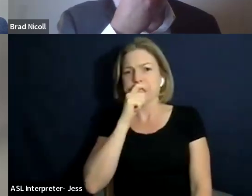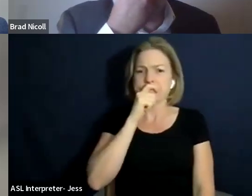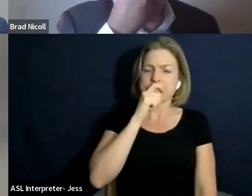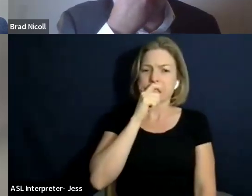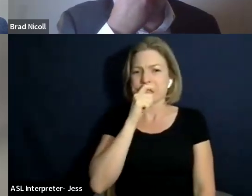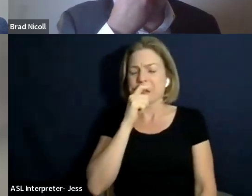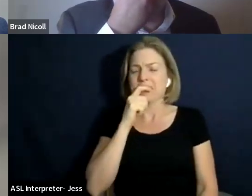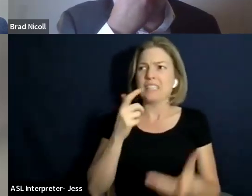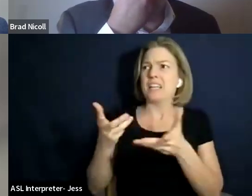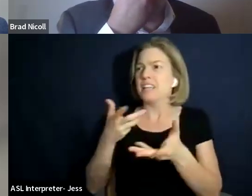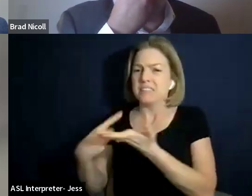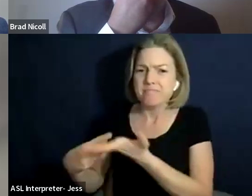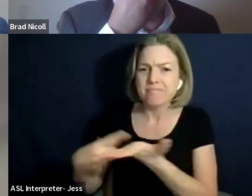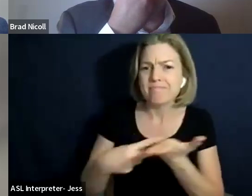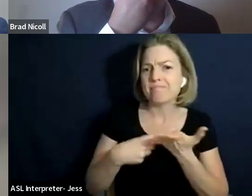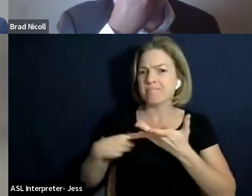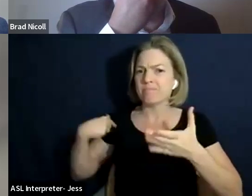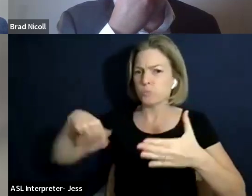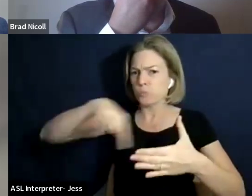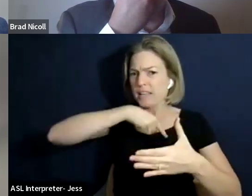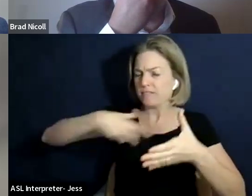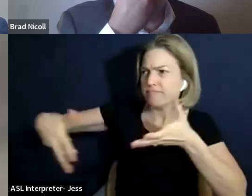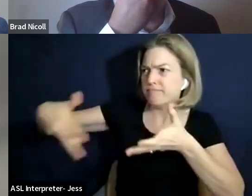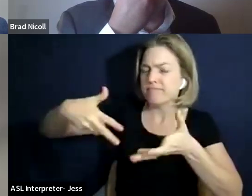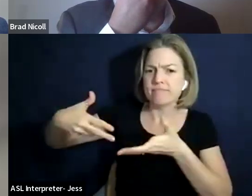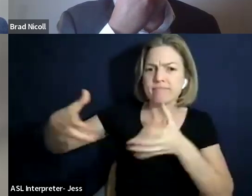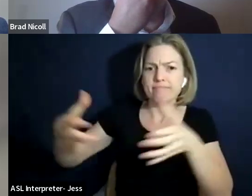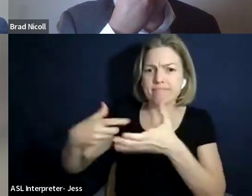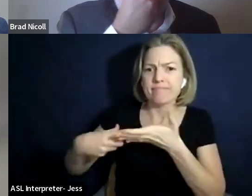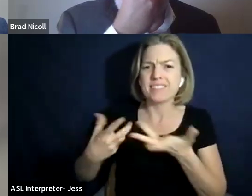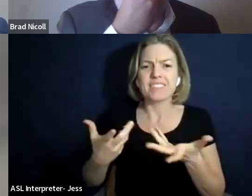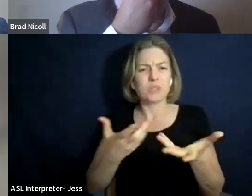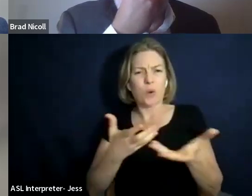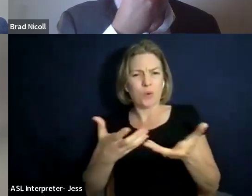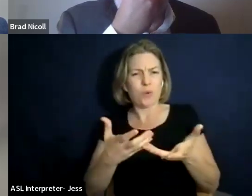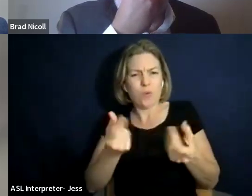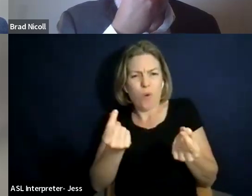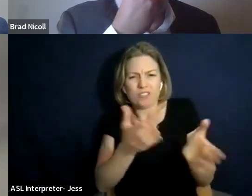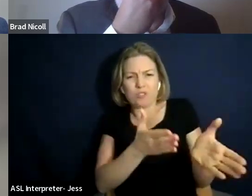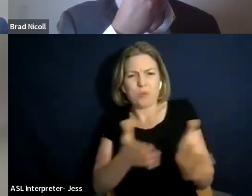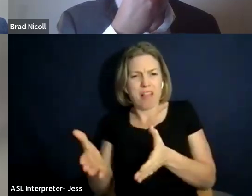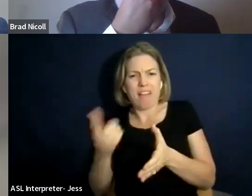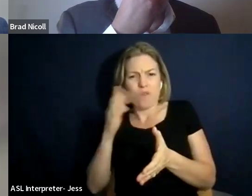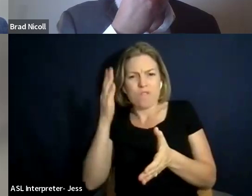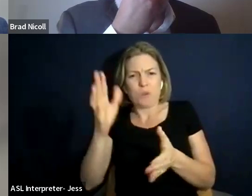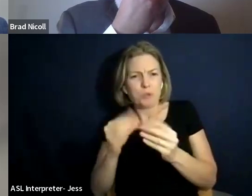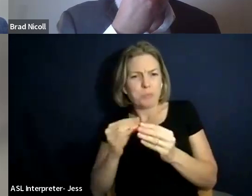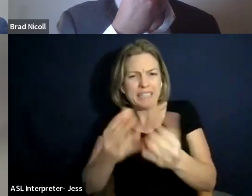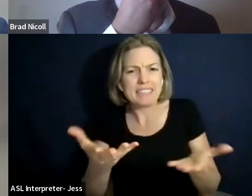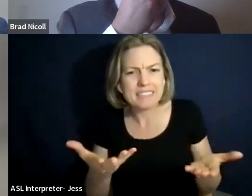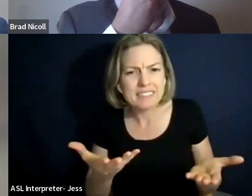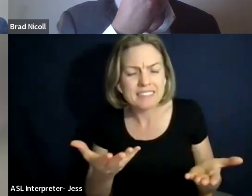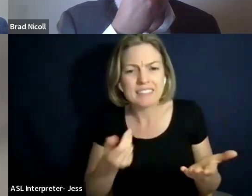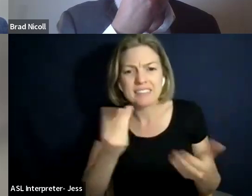and to communicate about it. And so I'd like to know what your plans are for future meetings. Several